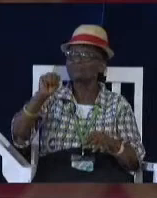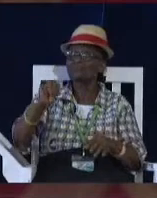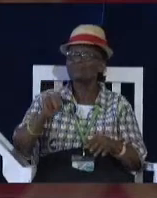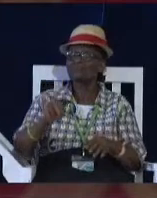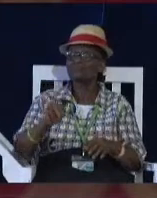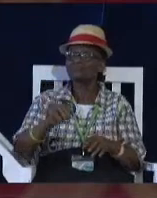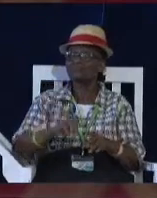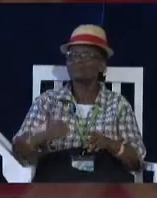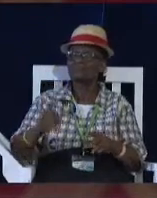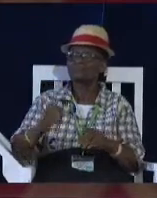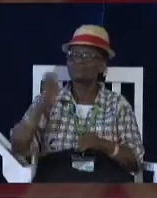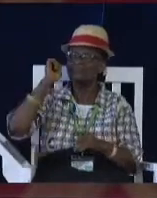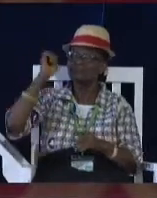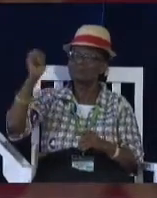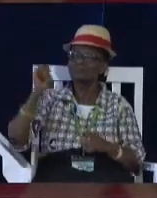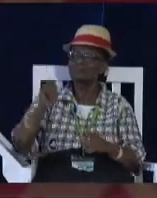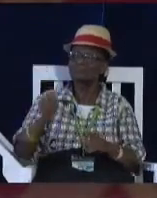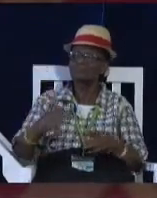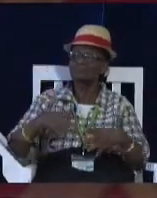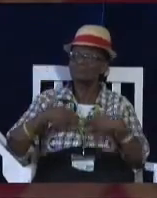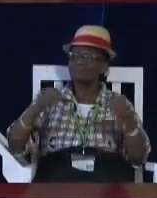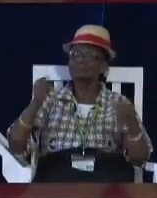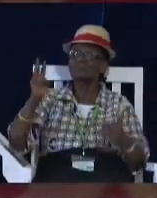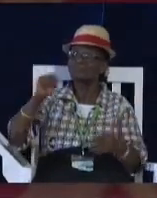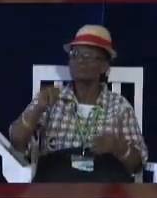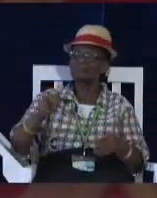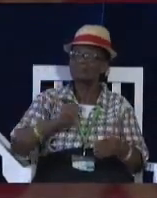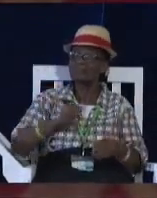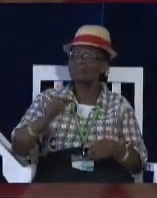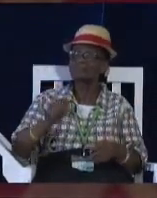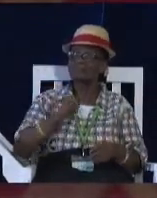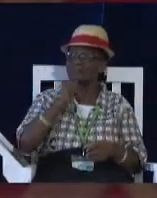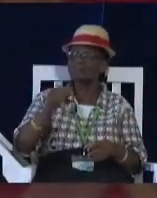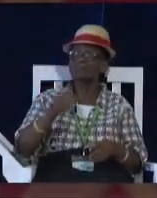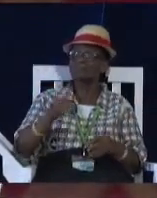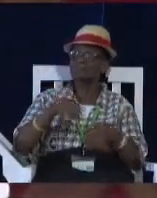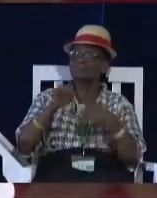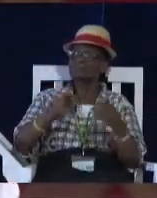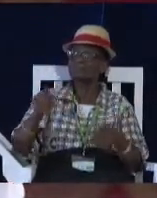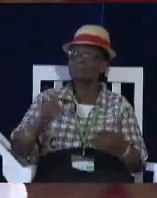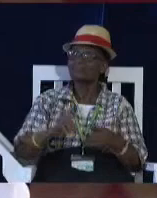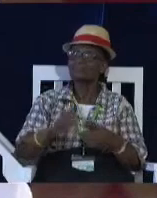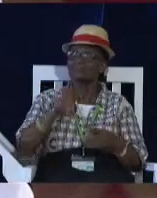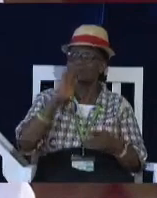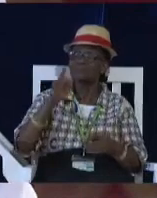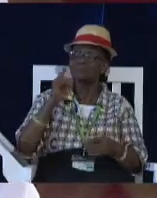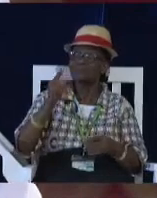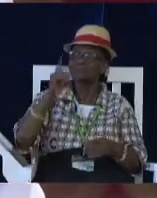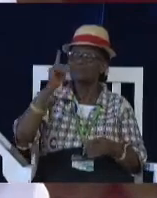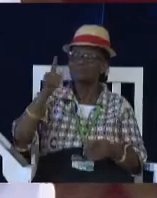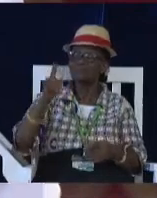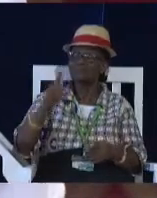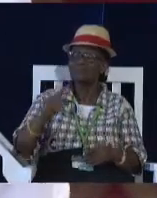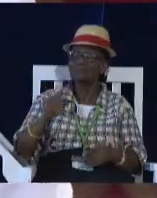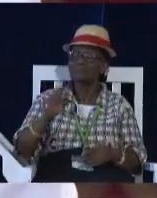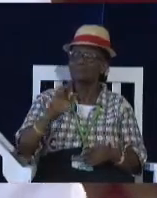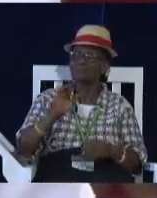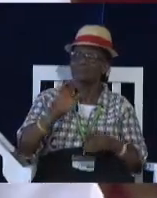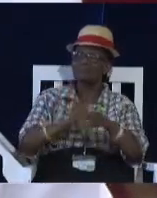but he healed them. I'm not going to be the one touching you tonight, so though some people will.